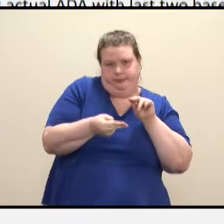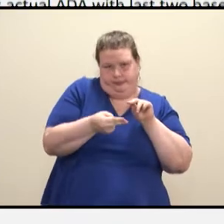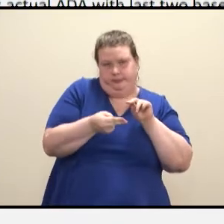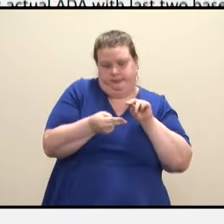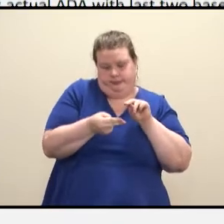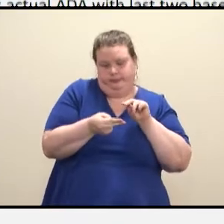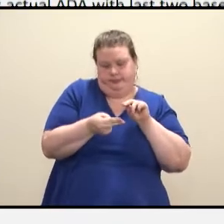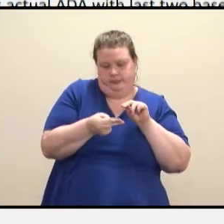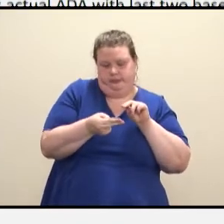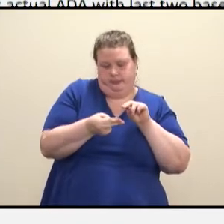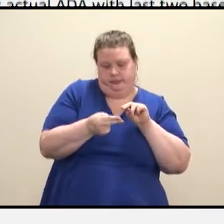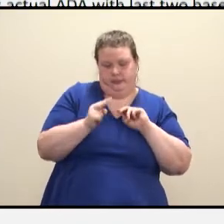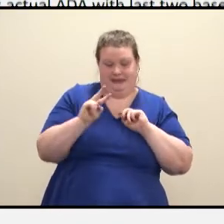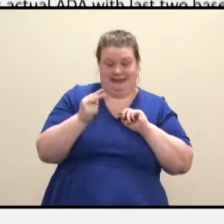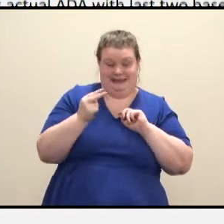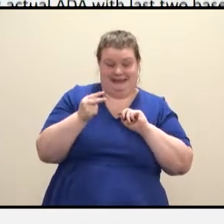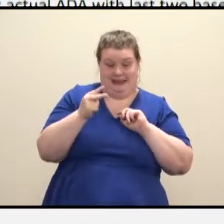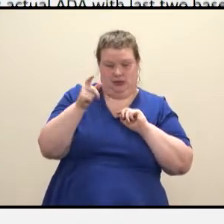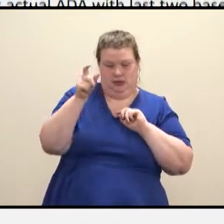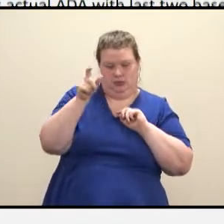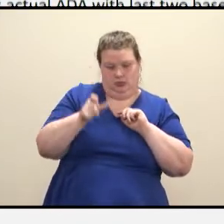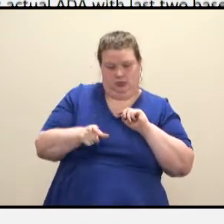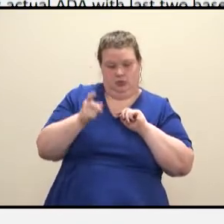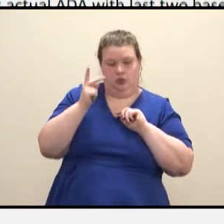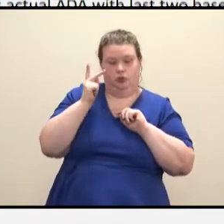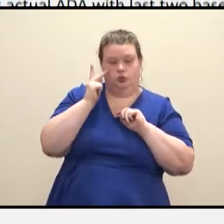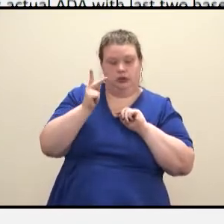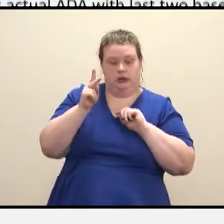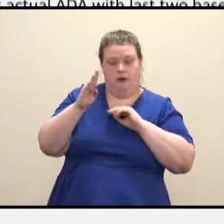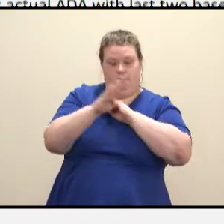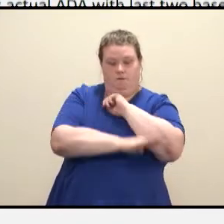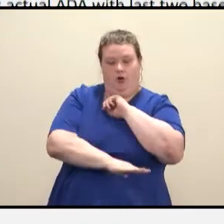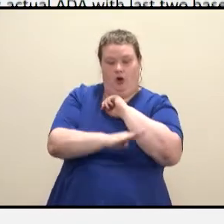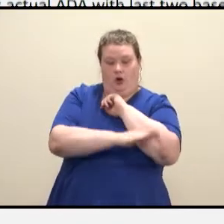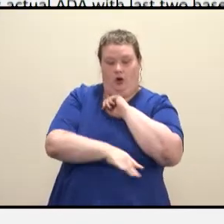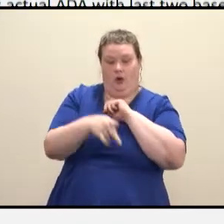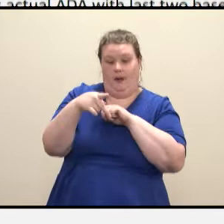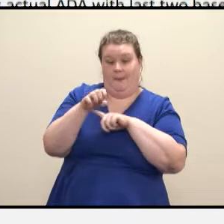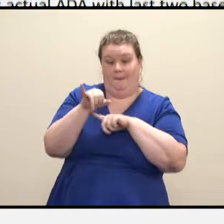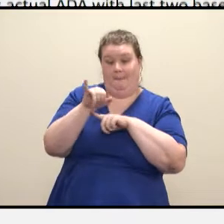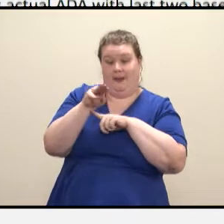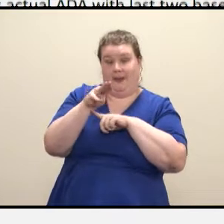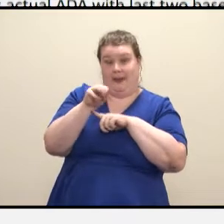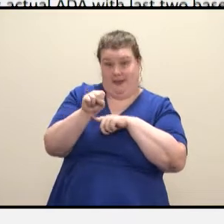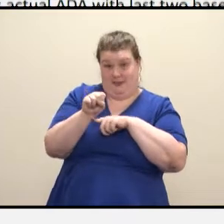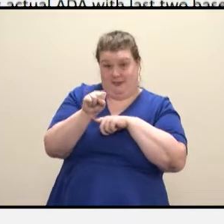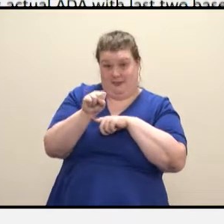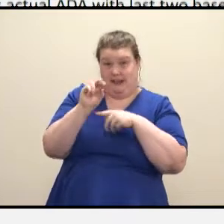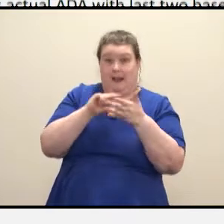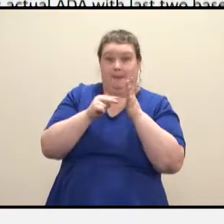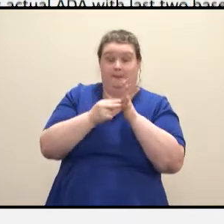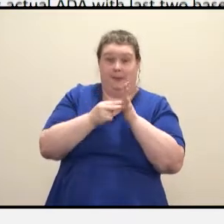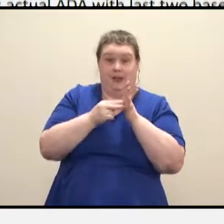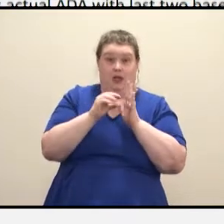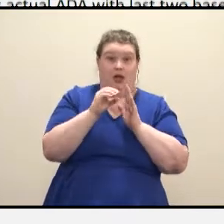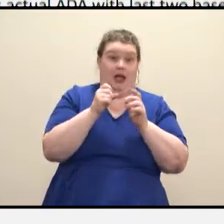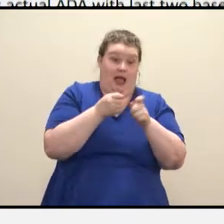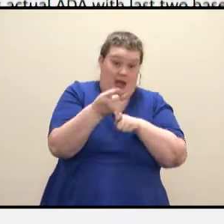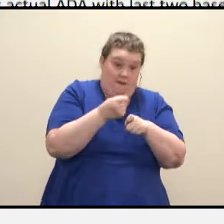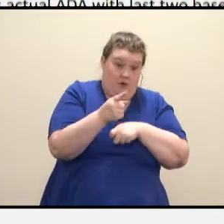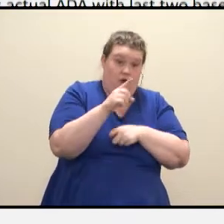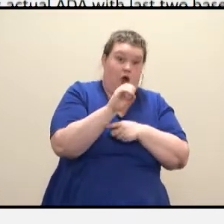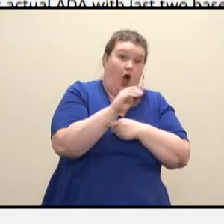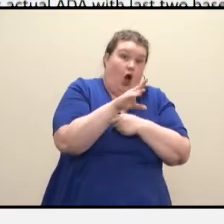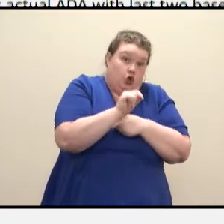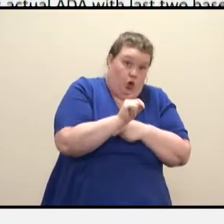and that second column you see is our fall PEAMS enrollment. That takes place the last Friday in October every year. And